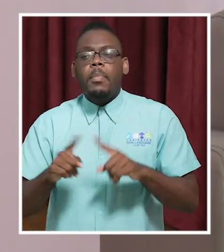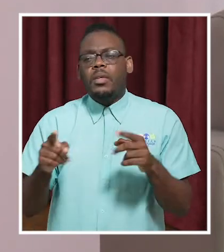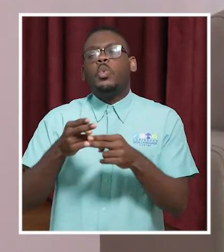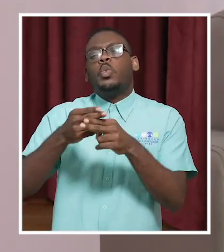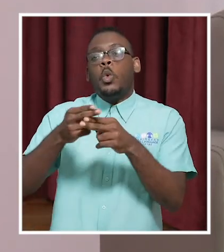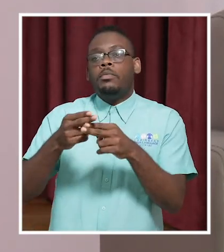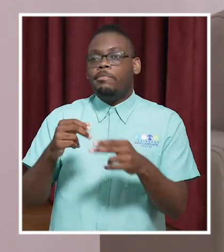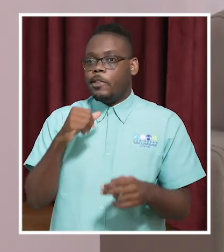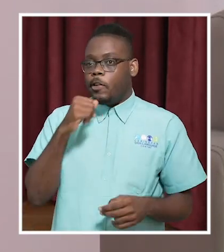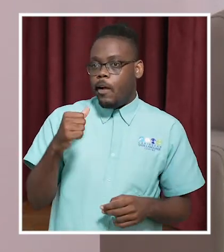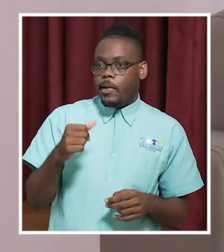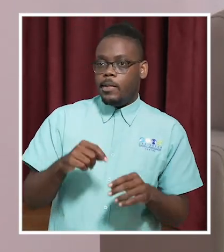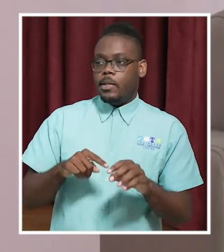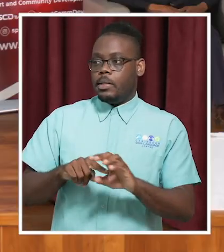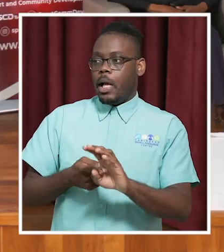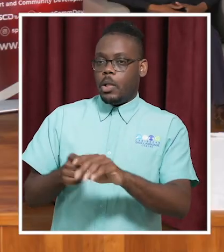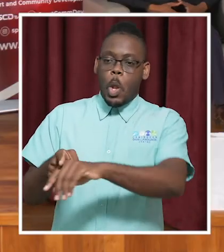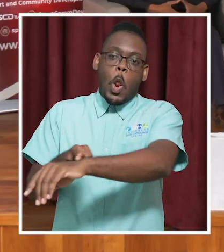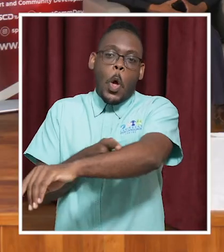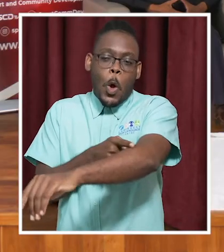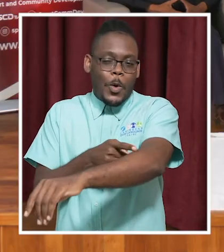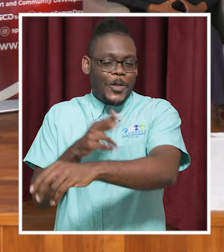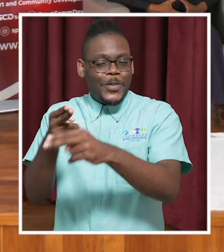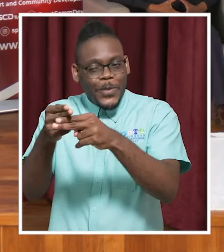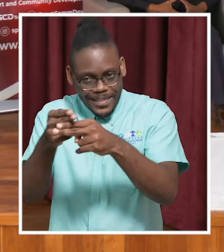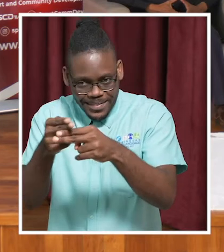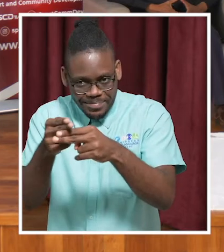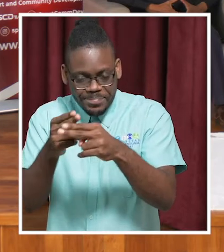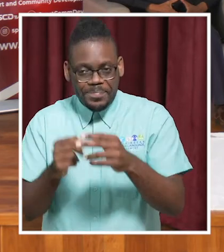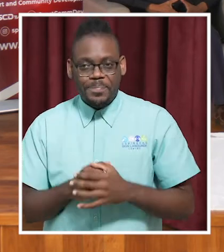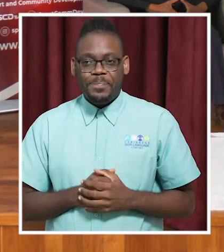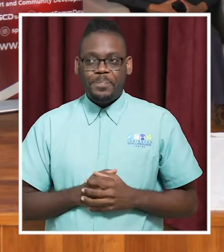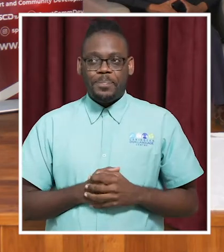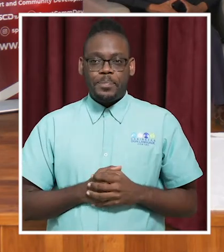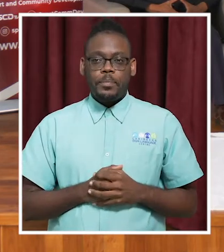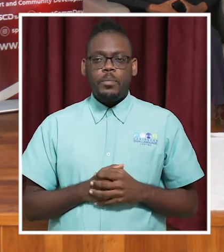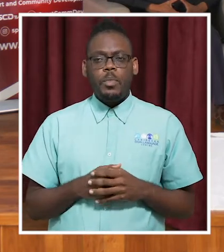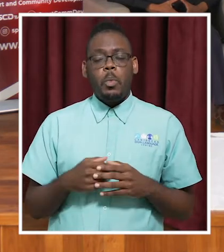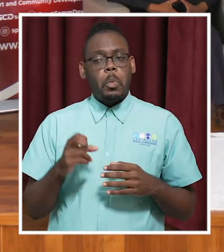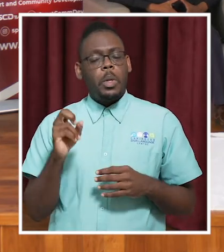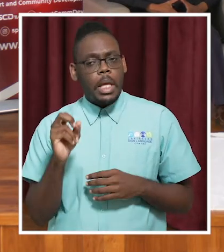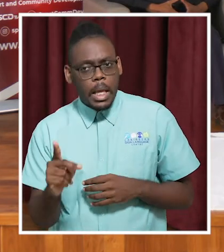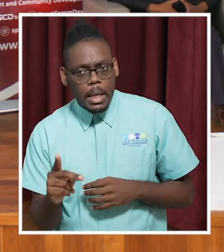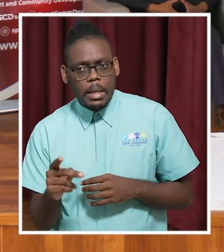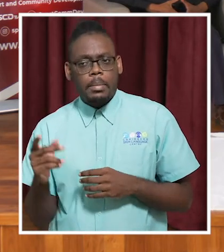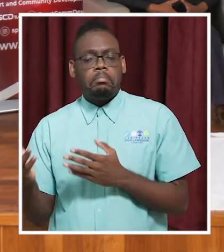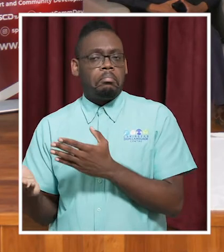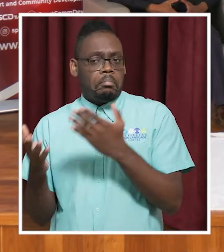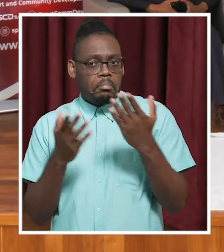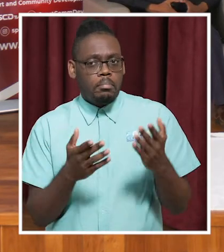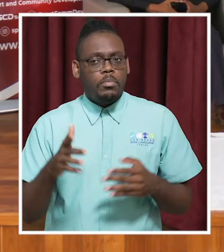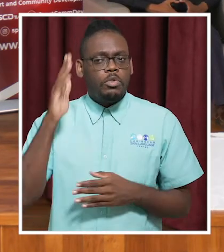that can work. Yes, thank you very much, Ms. Fullerton. I'll probably turn over to Professor Hutchinson at this time in terms of